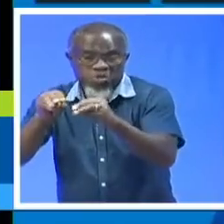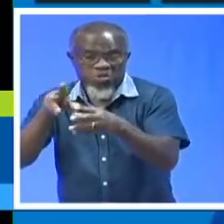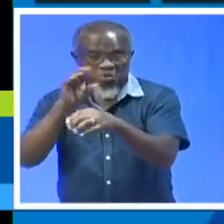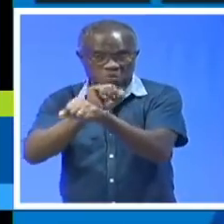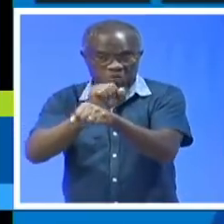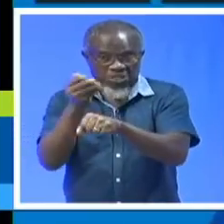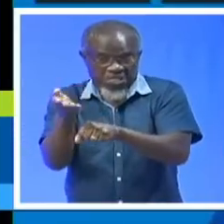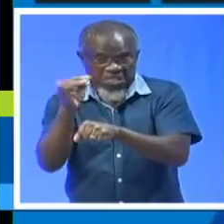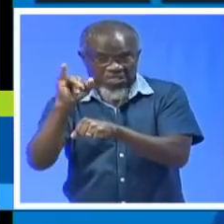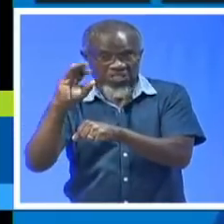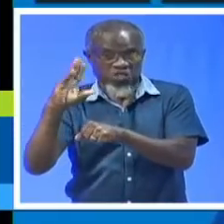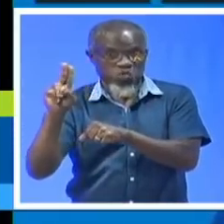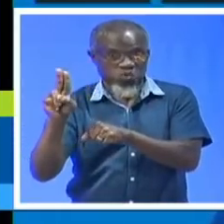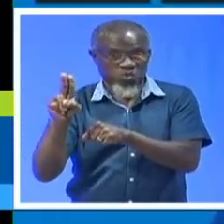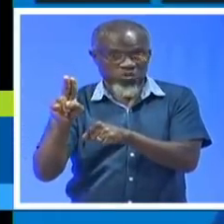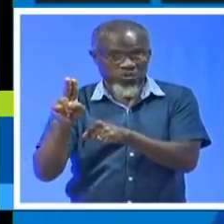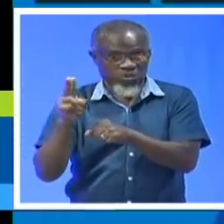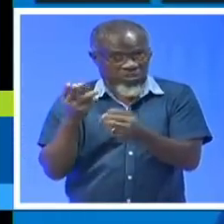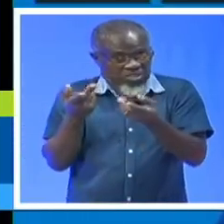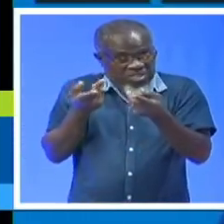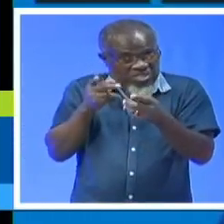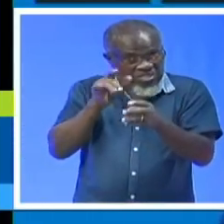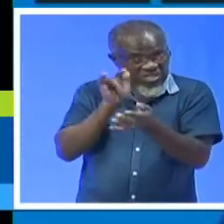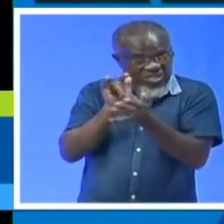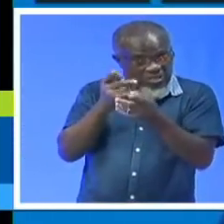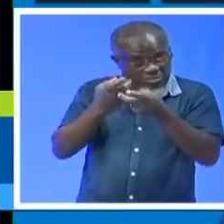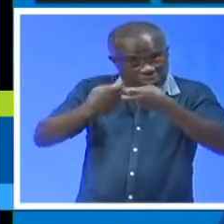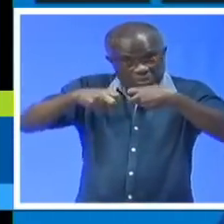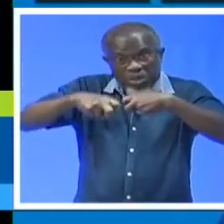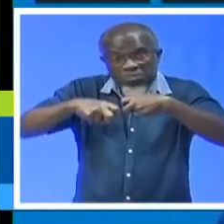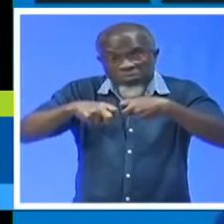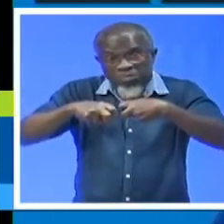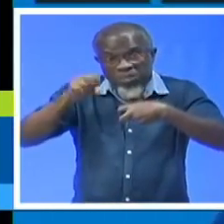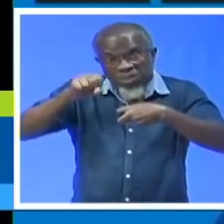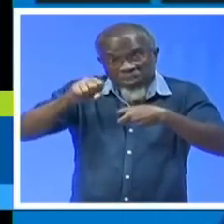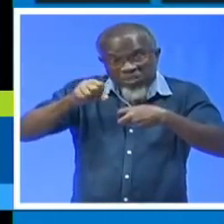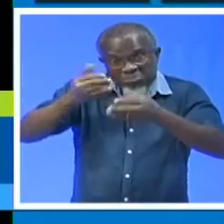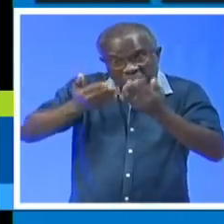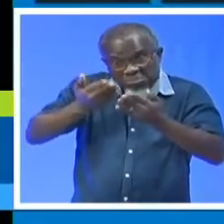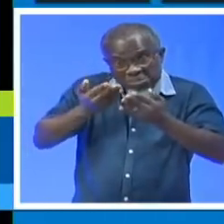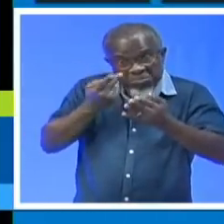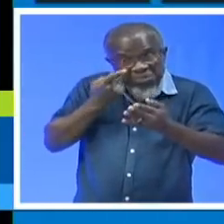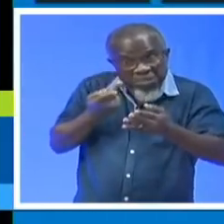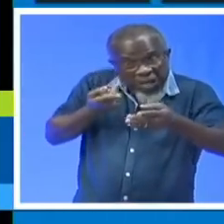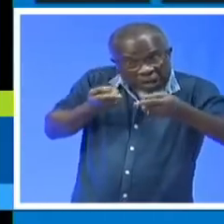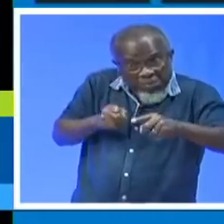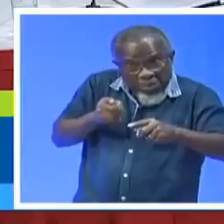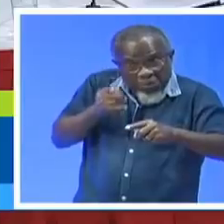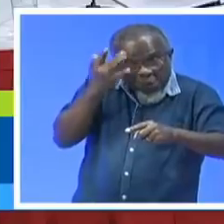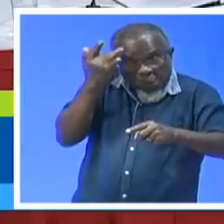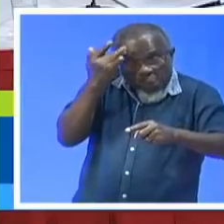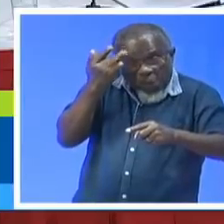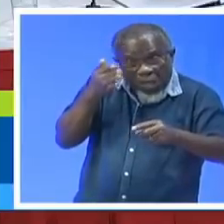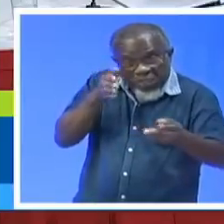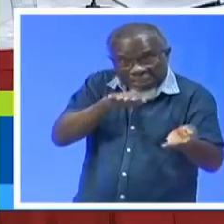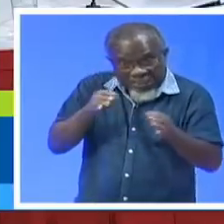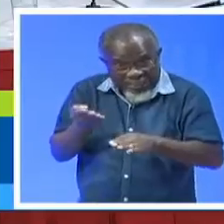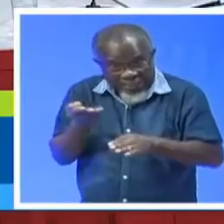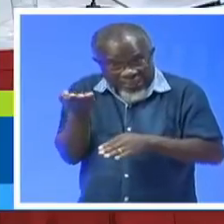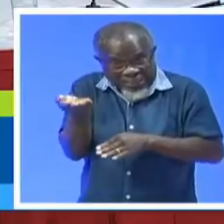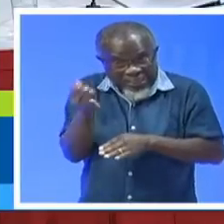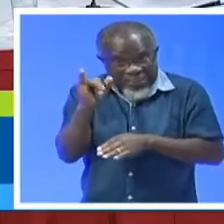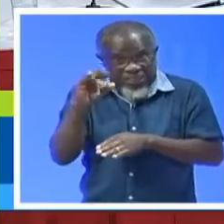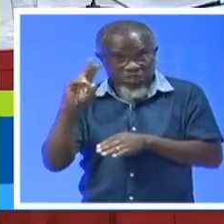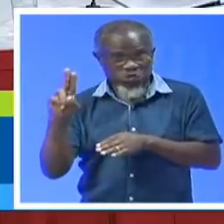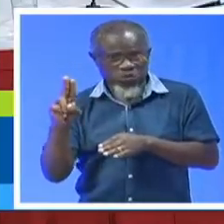an issue, and is this leading to an increase in deaths in the ICU? Thank you. So the answer is no, and I'll